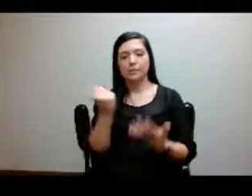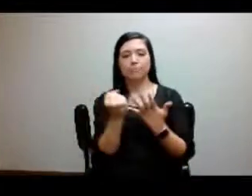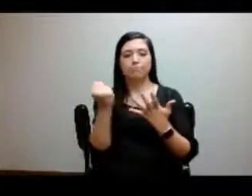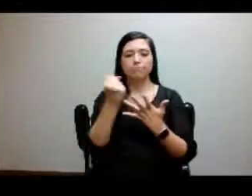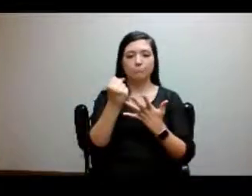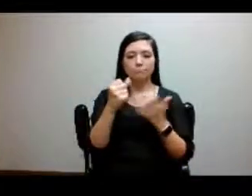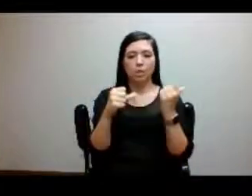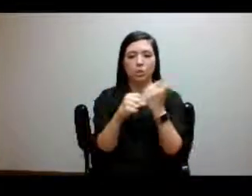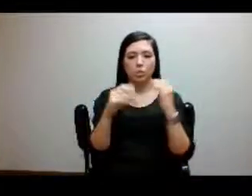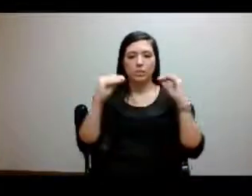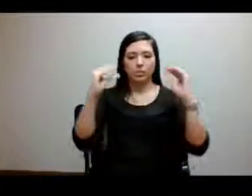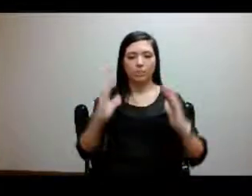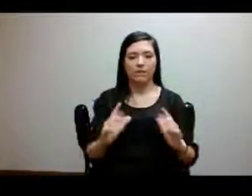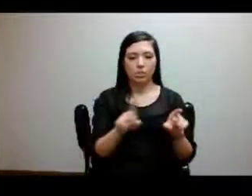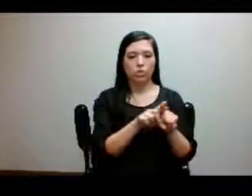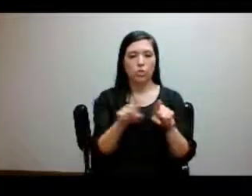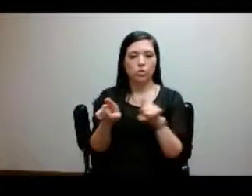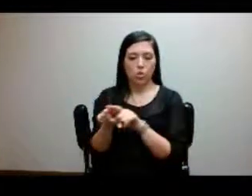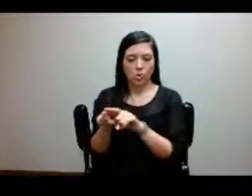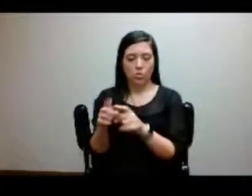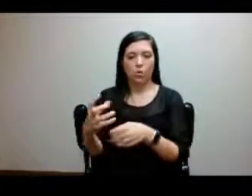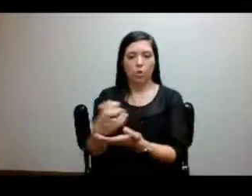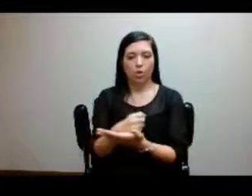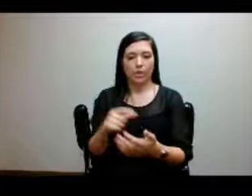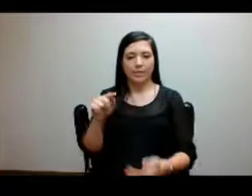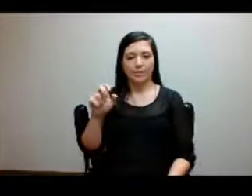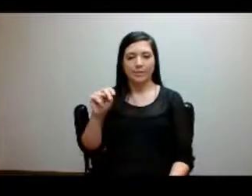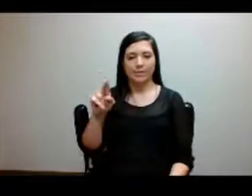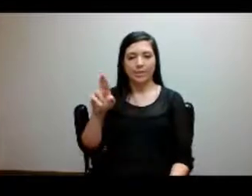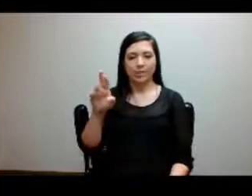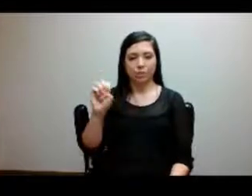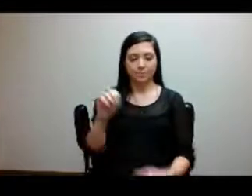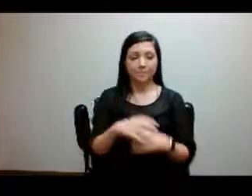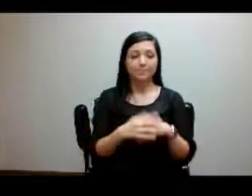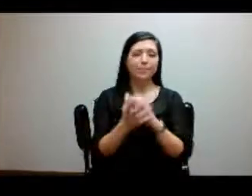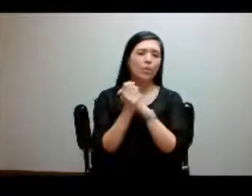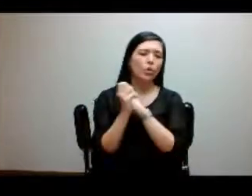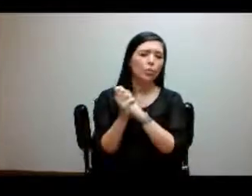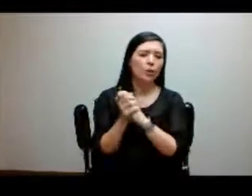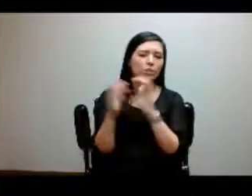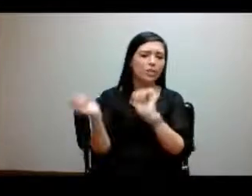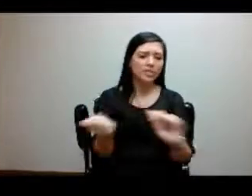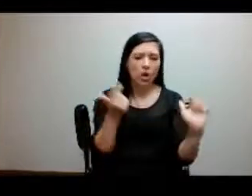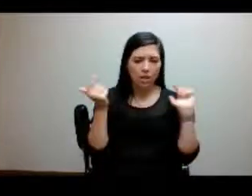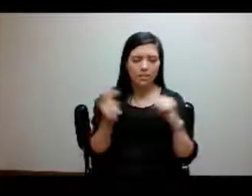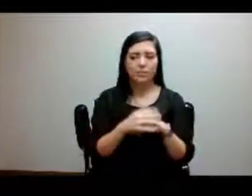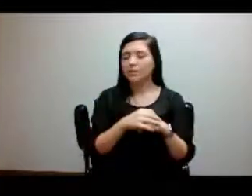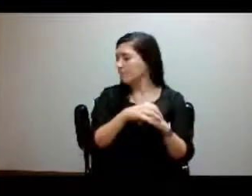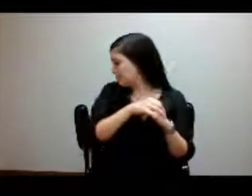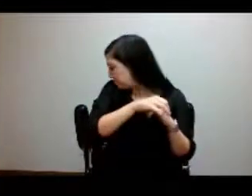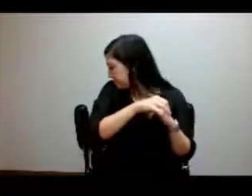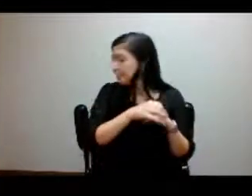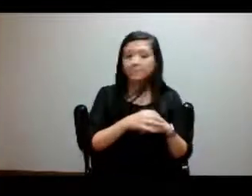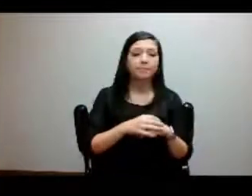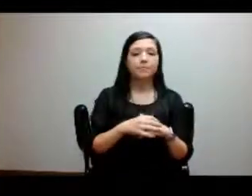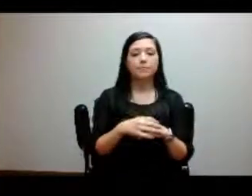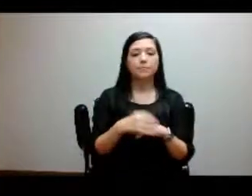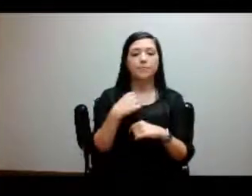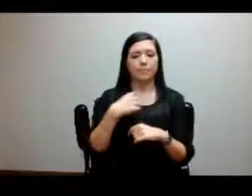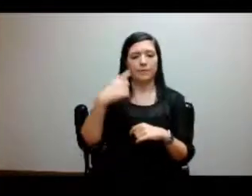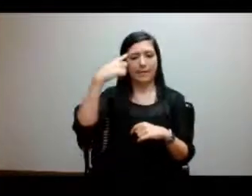associate professor while also earning tenure. Congratulations to all those folks. I